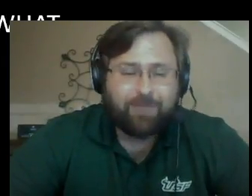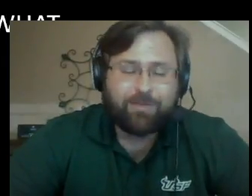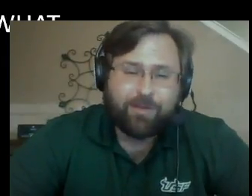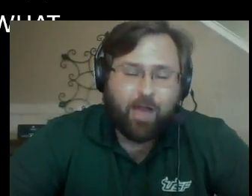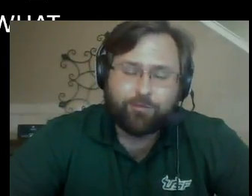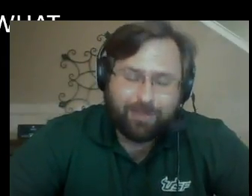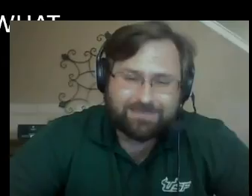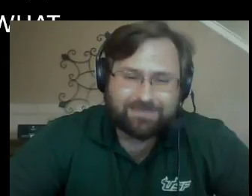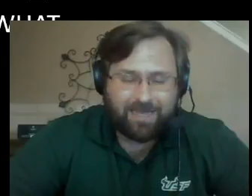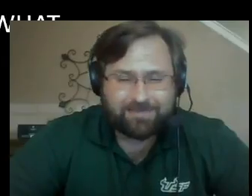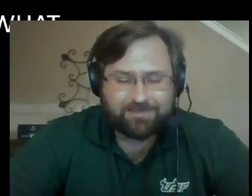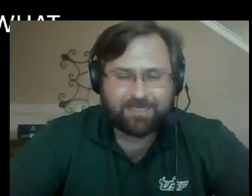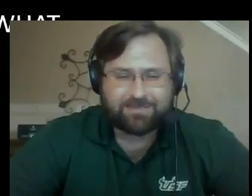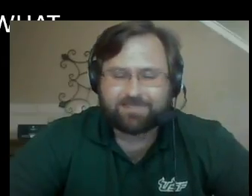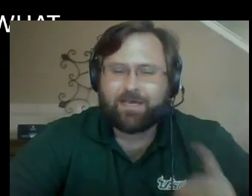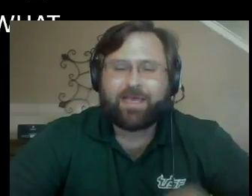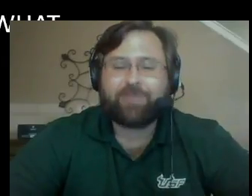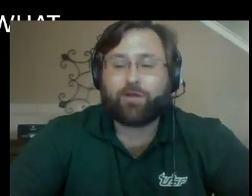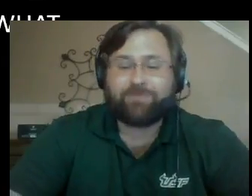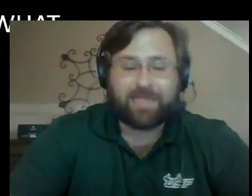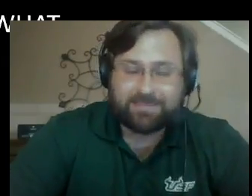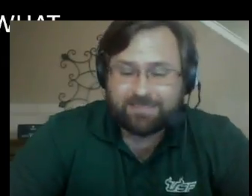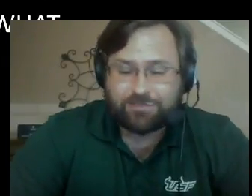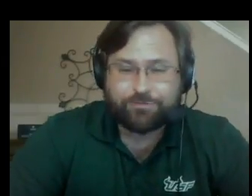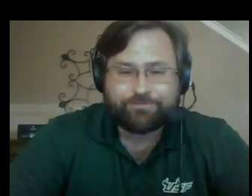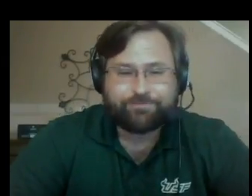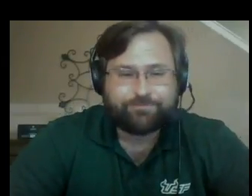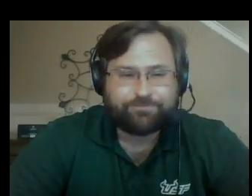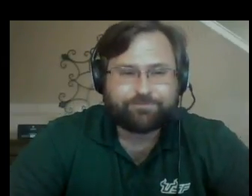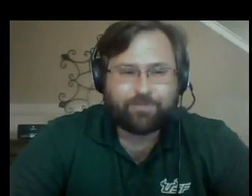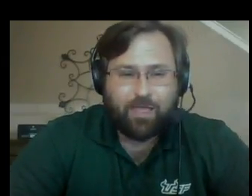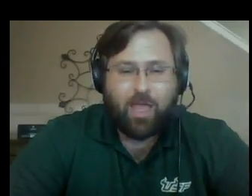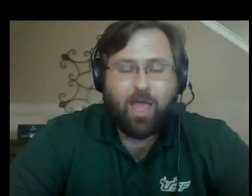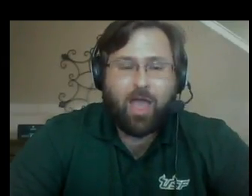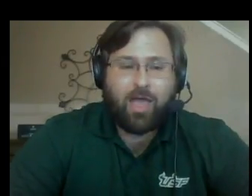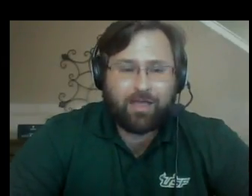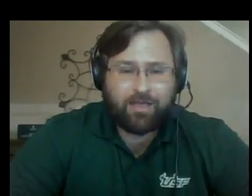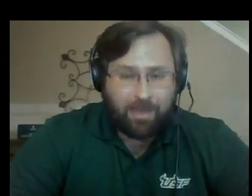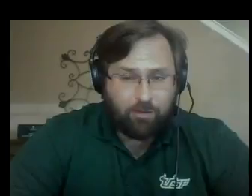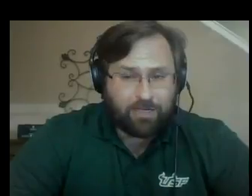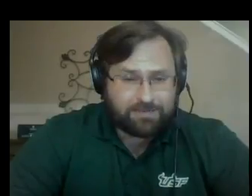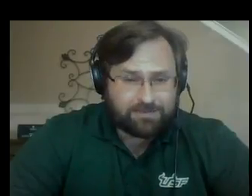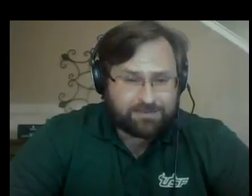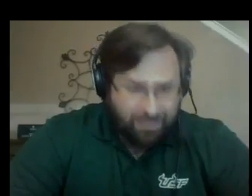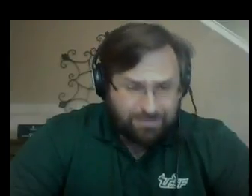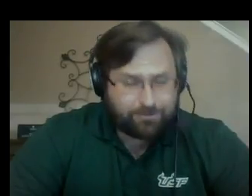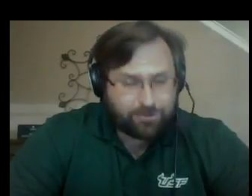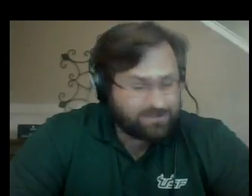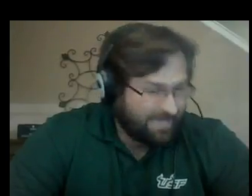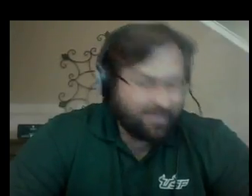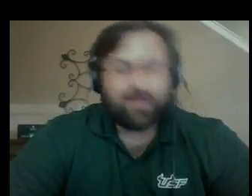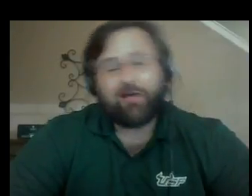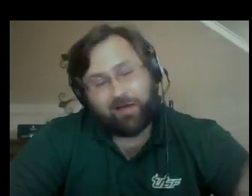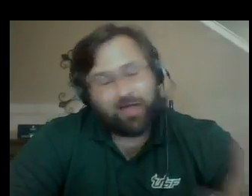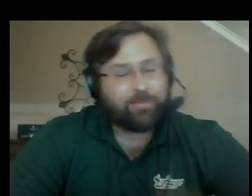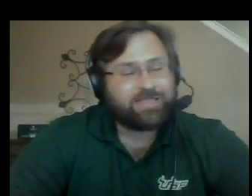appear in other places in ASL sentences if they're left in situ. Now, sometimes you'll